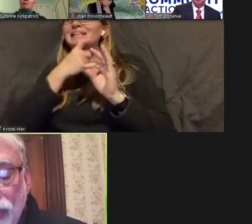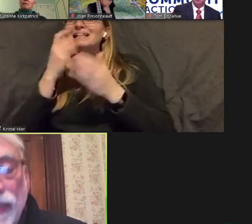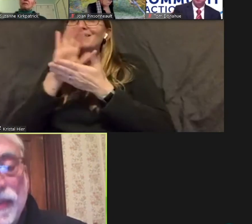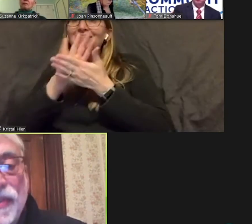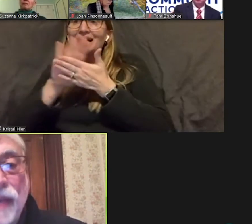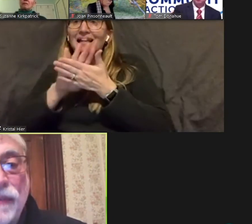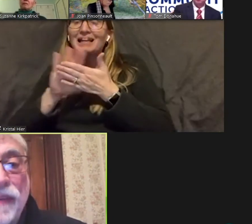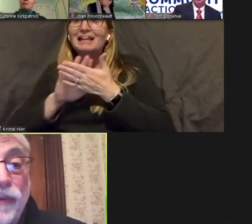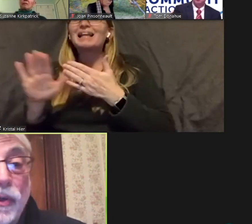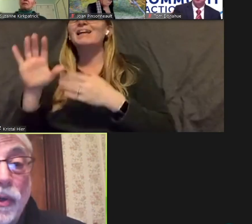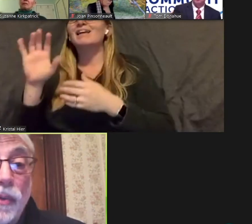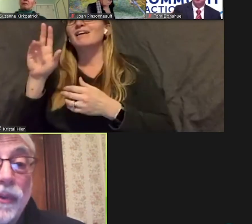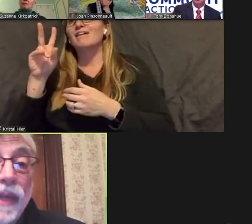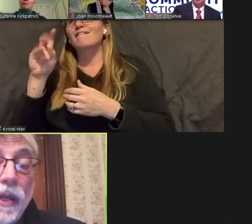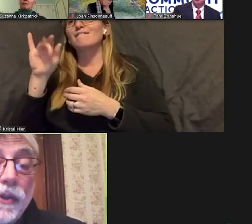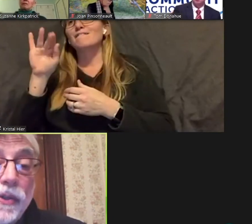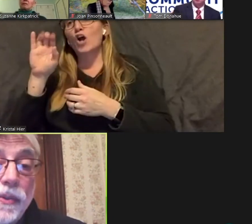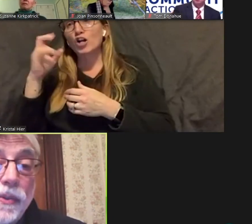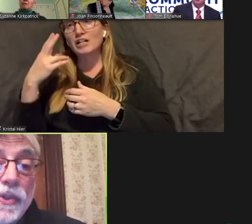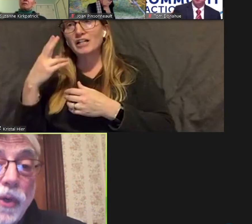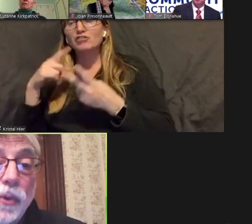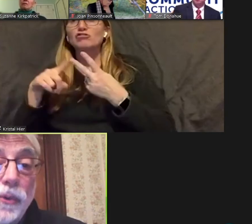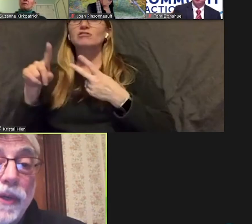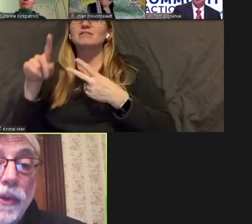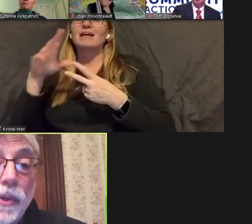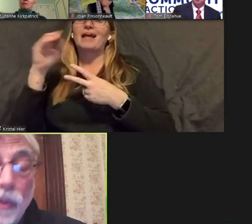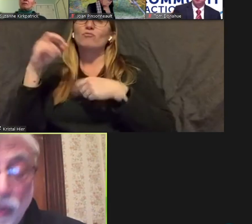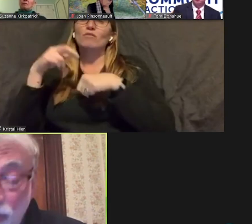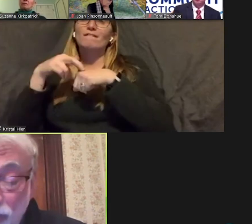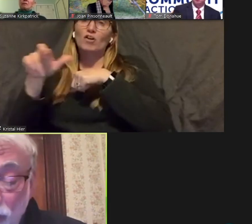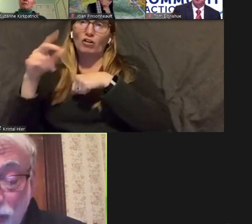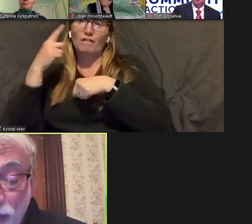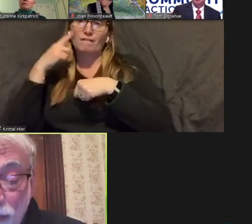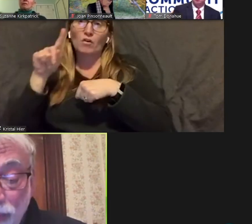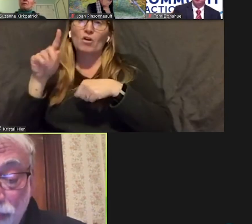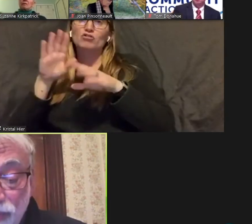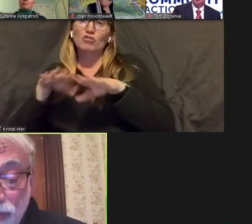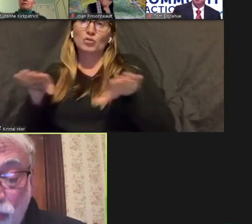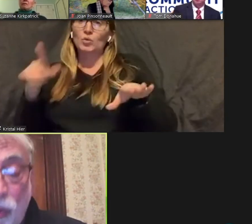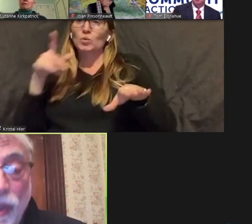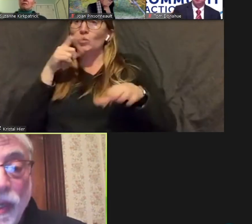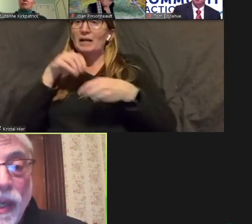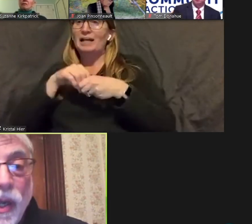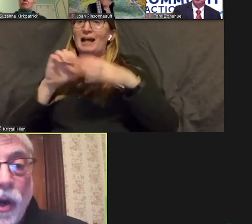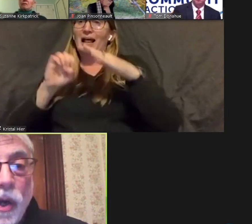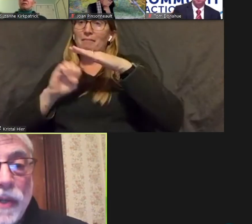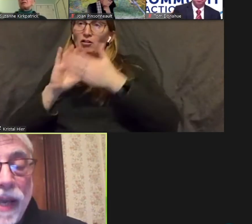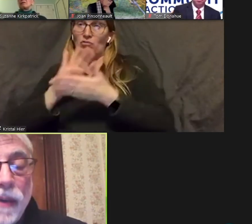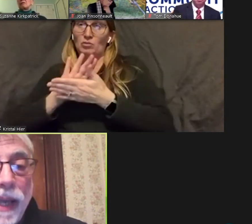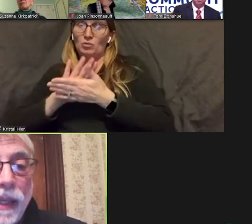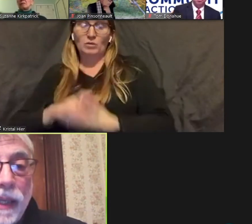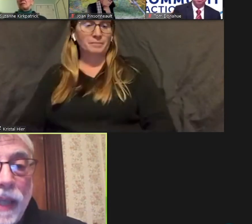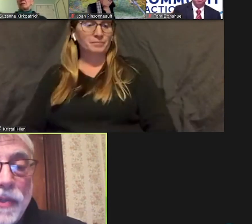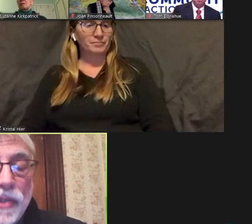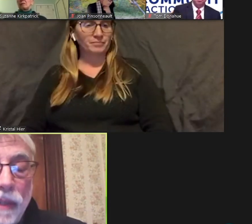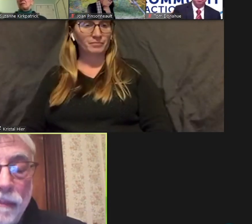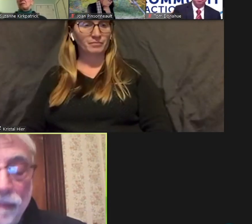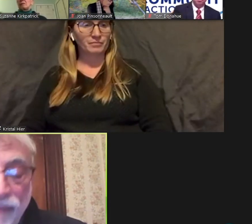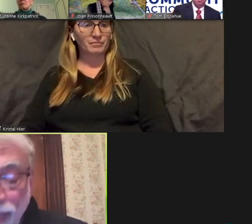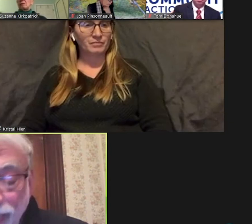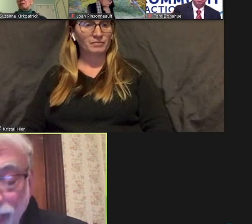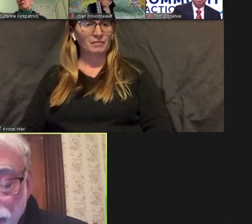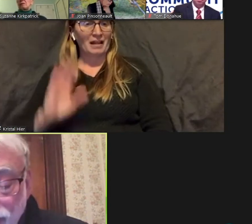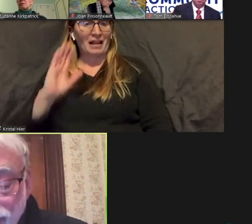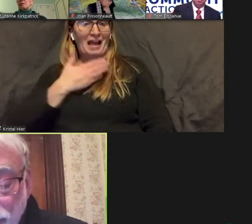and sealants, and referral to children who are in our elementary school. Our town